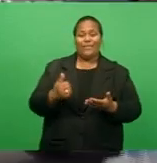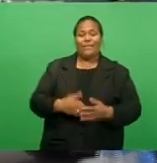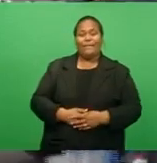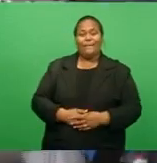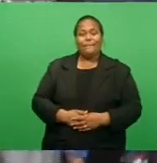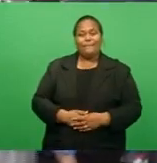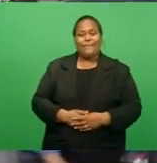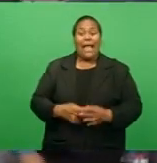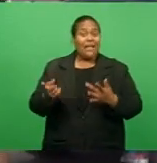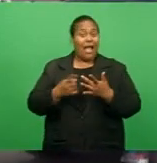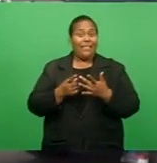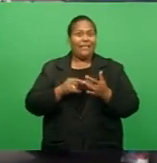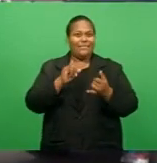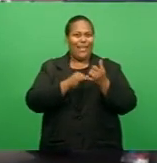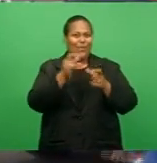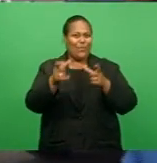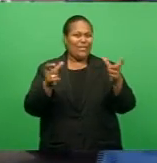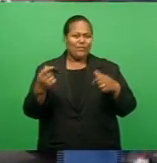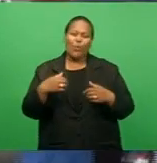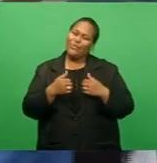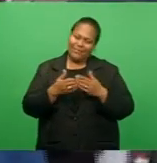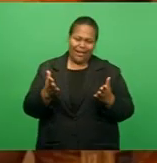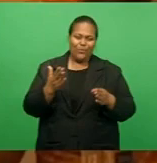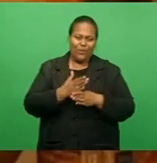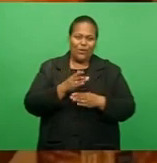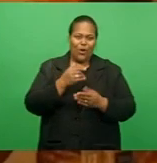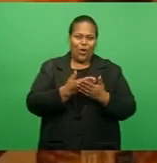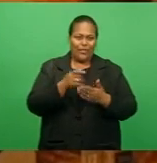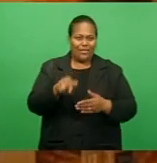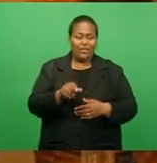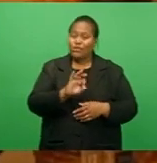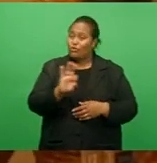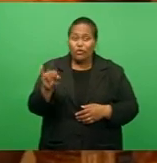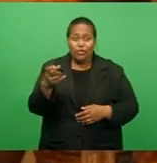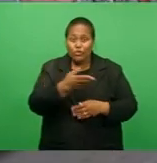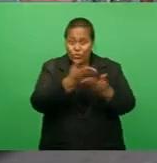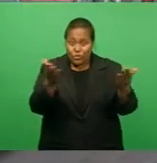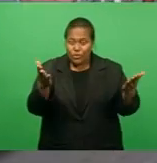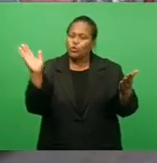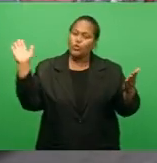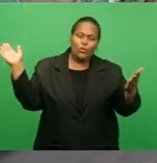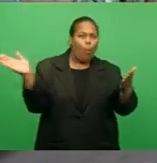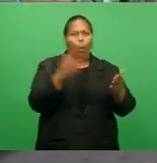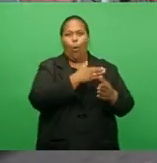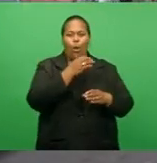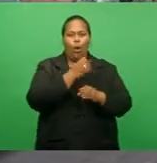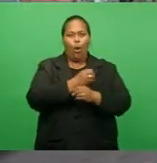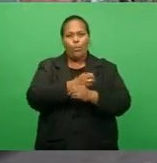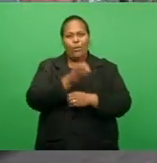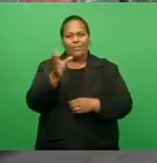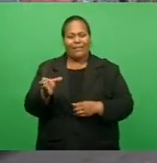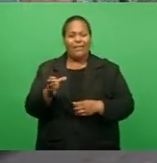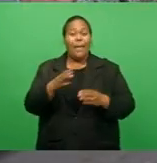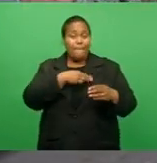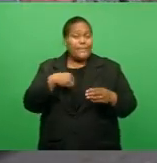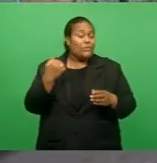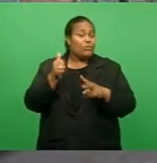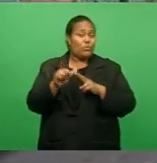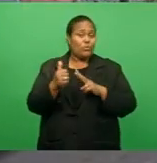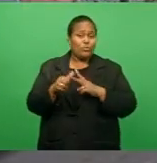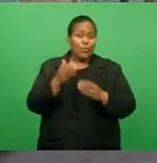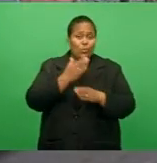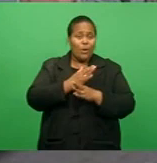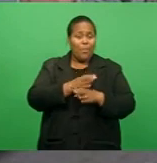So we've started to work on that already. Okay, it's not just you, it's all the operators. The ministry is also working with bus operators